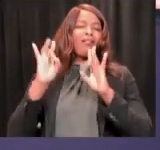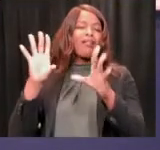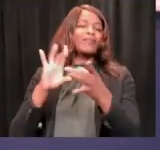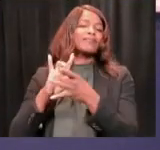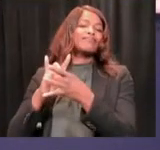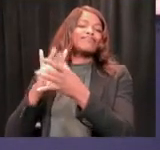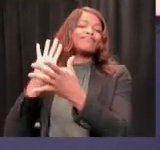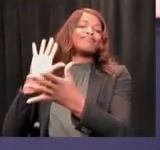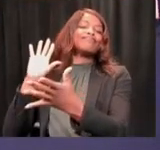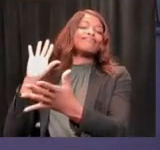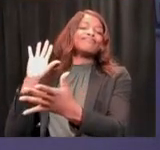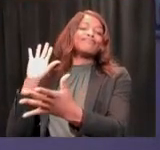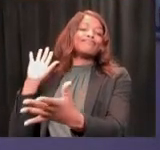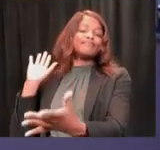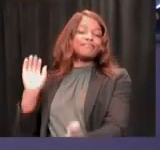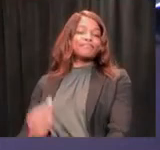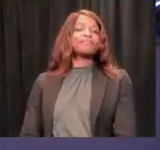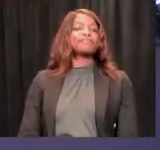Come on.